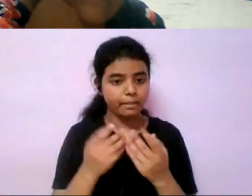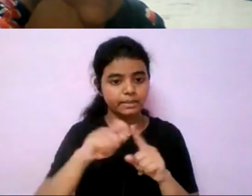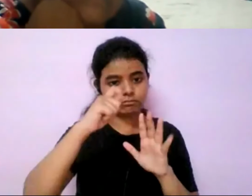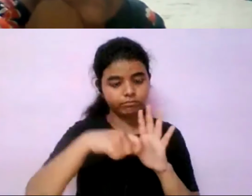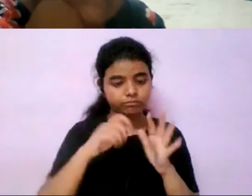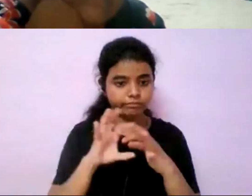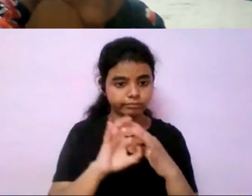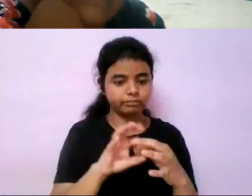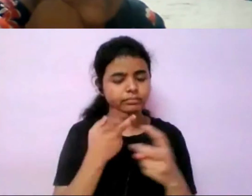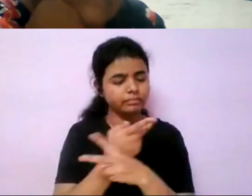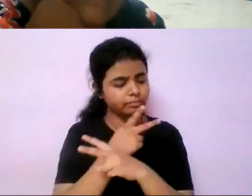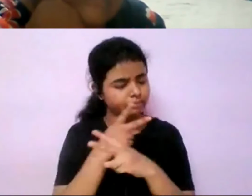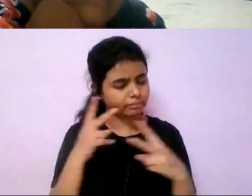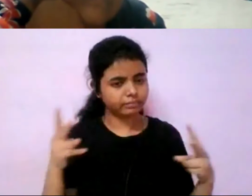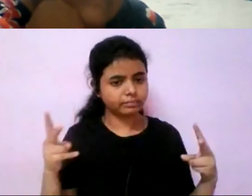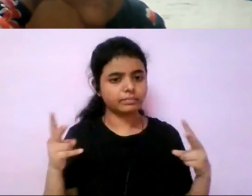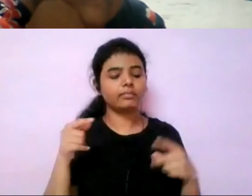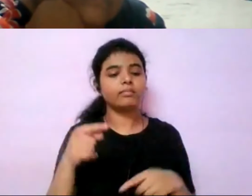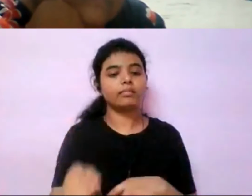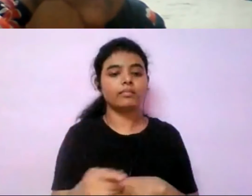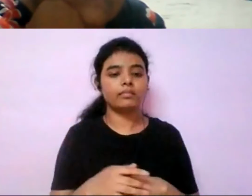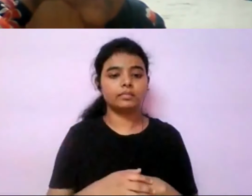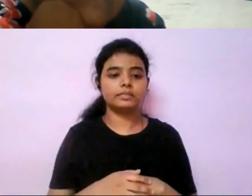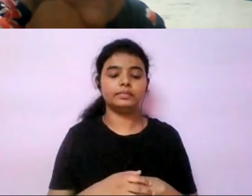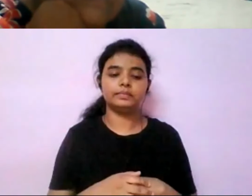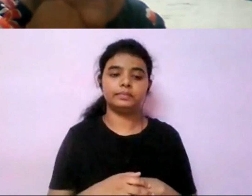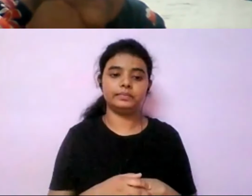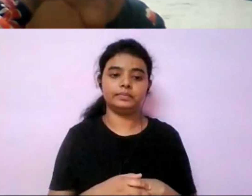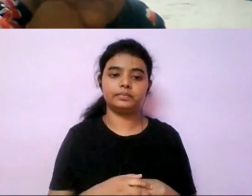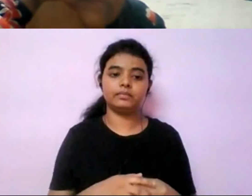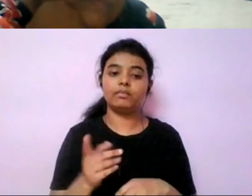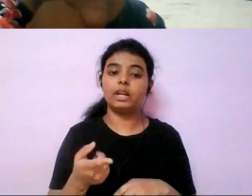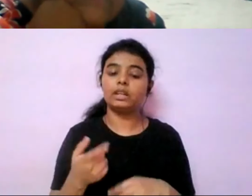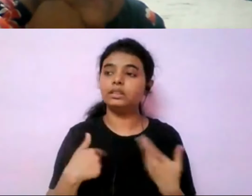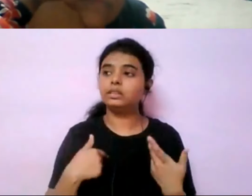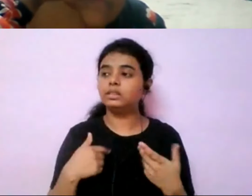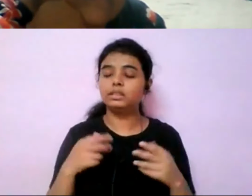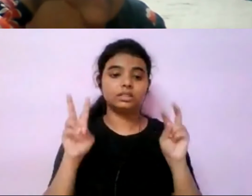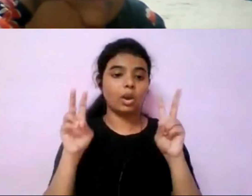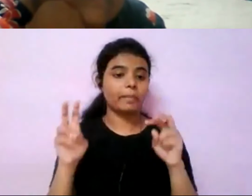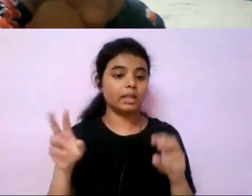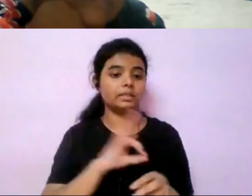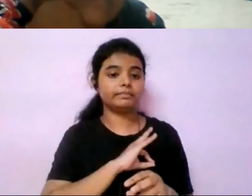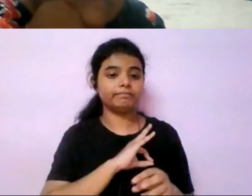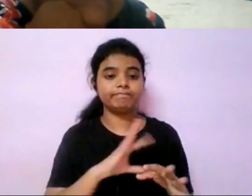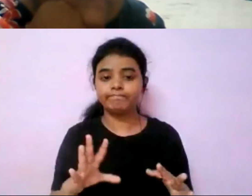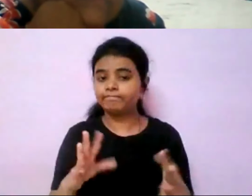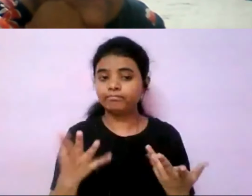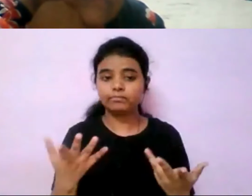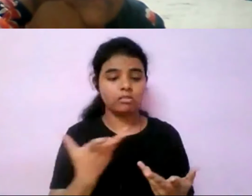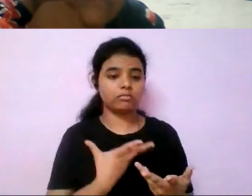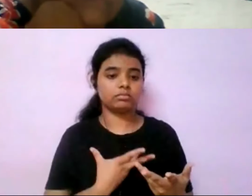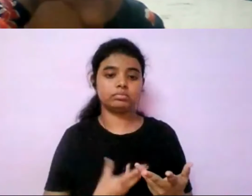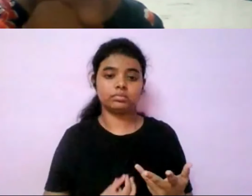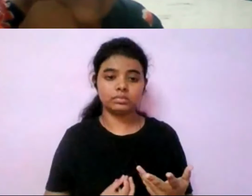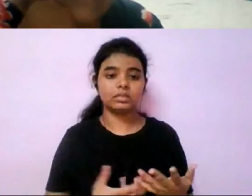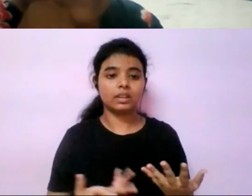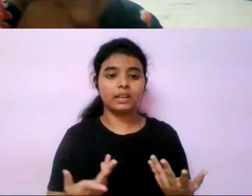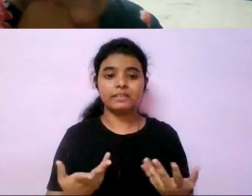what are typically deemed unpleasant topics or embarrassing subjects,